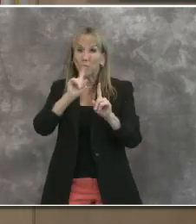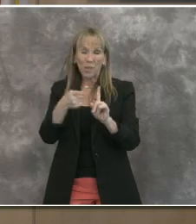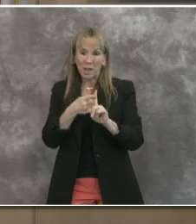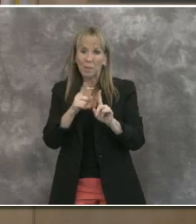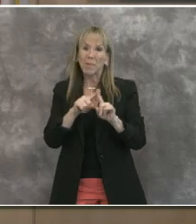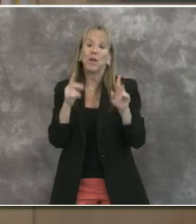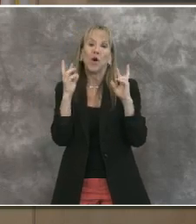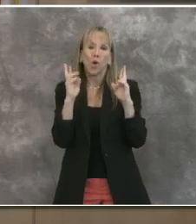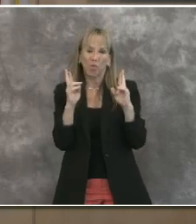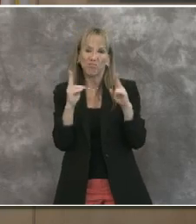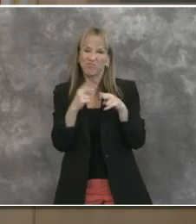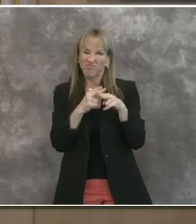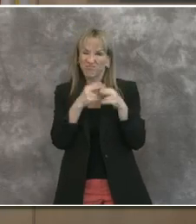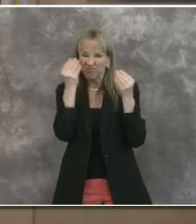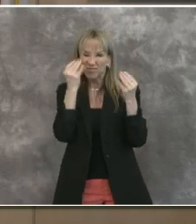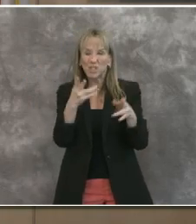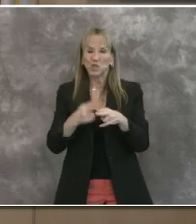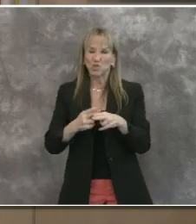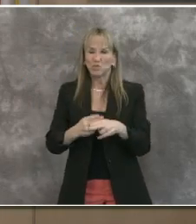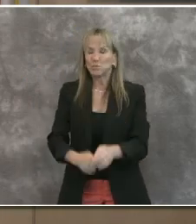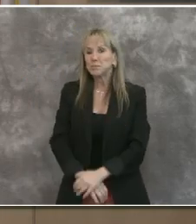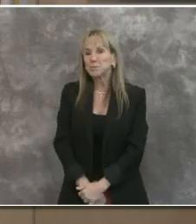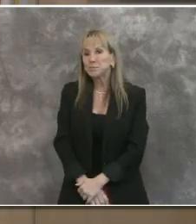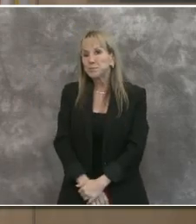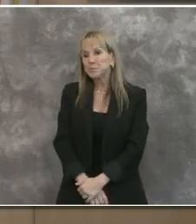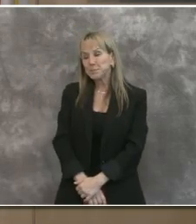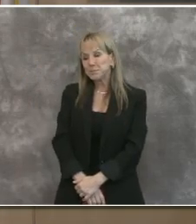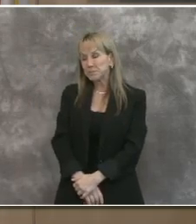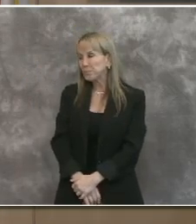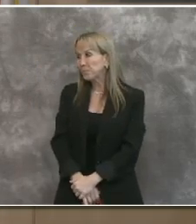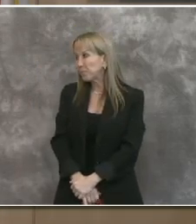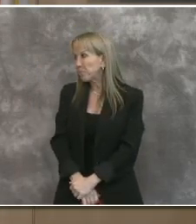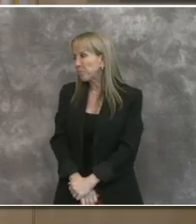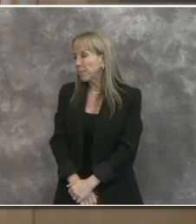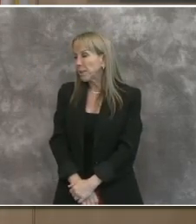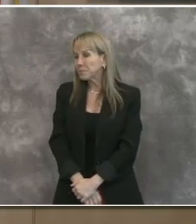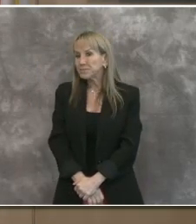soon. Thank you, Thank you, Supervisor Fletcher.